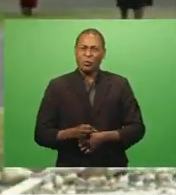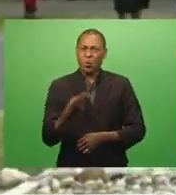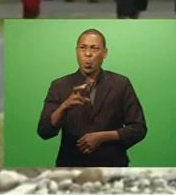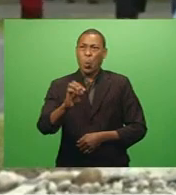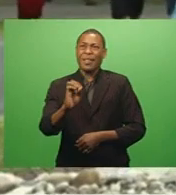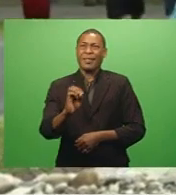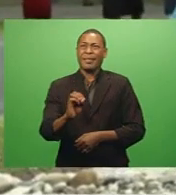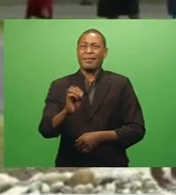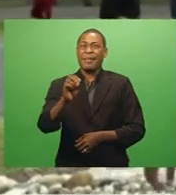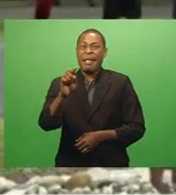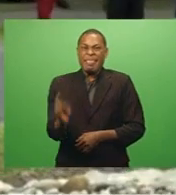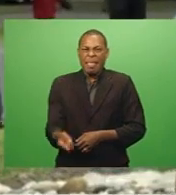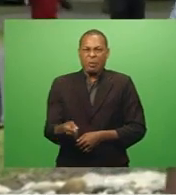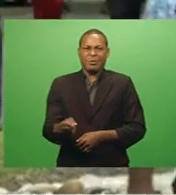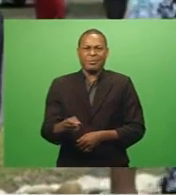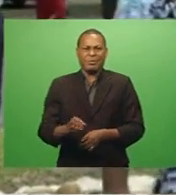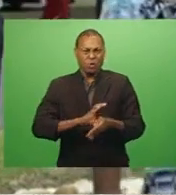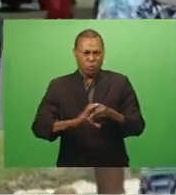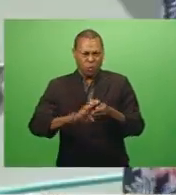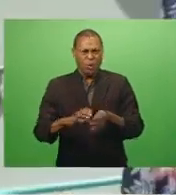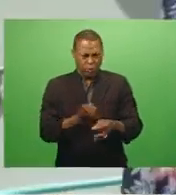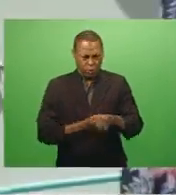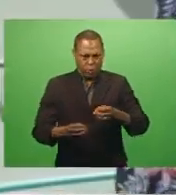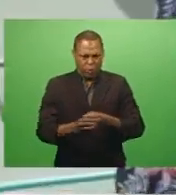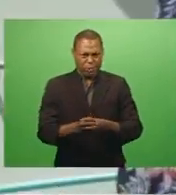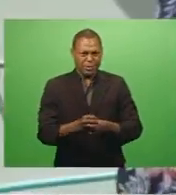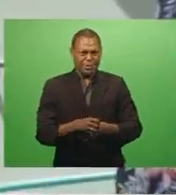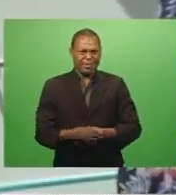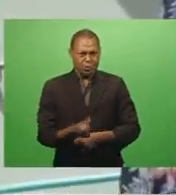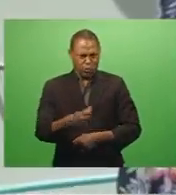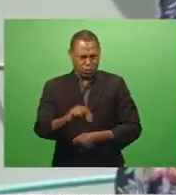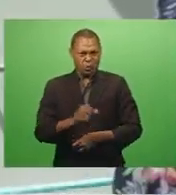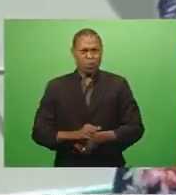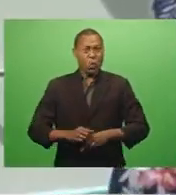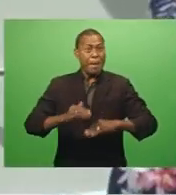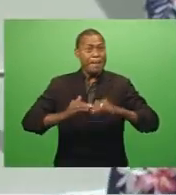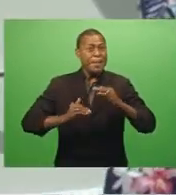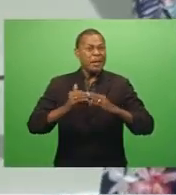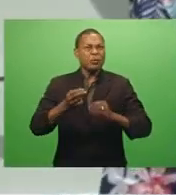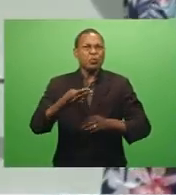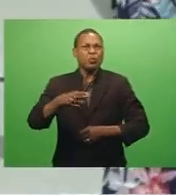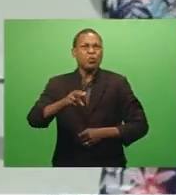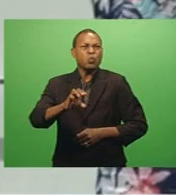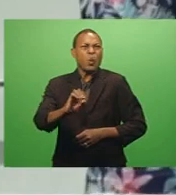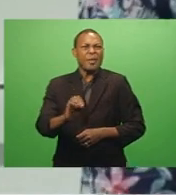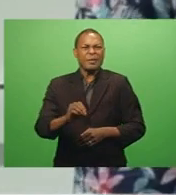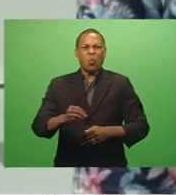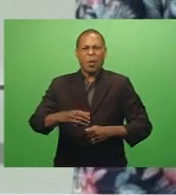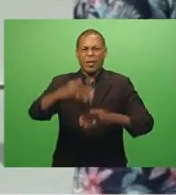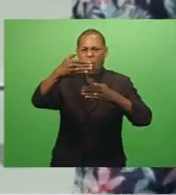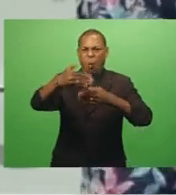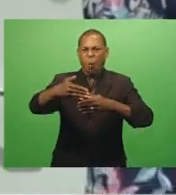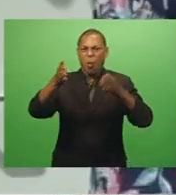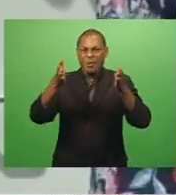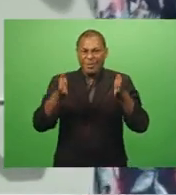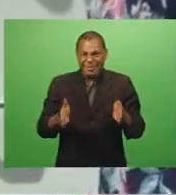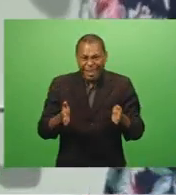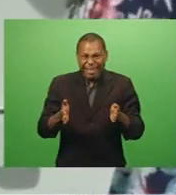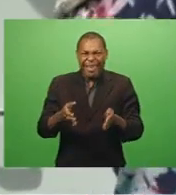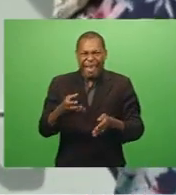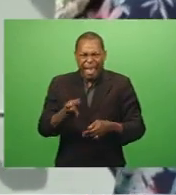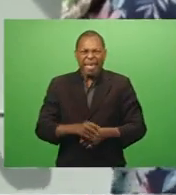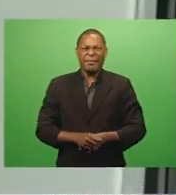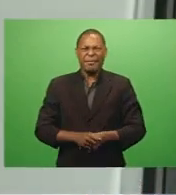this office, which is the first of its kind, built using a 20-foot container with modern architectural